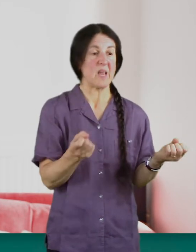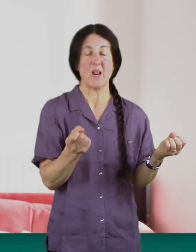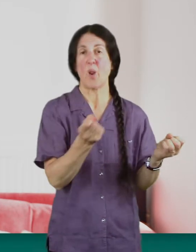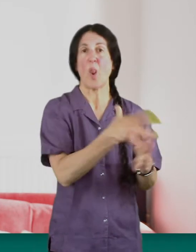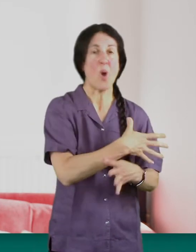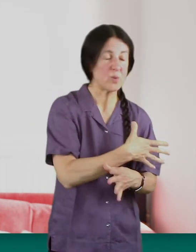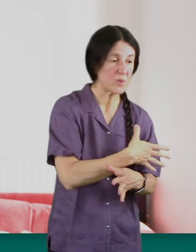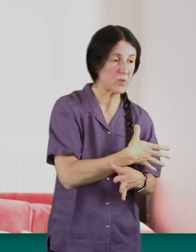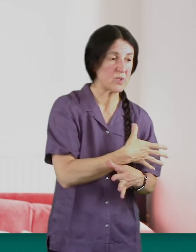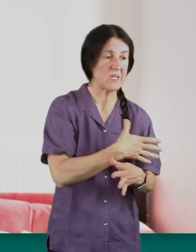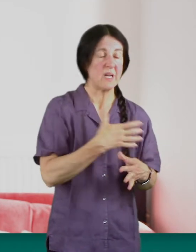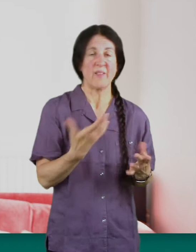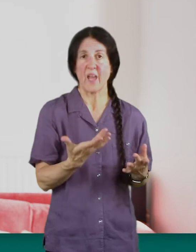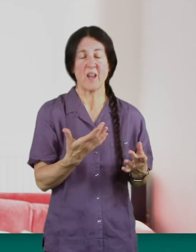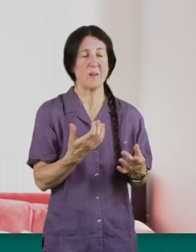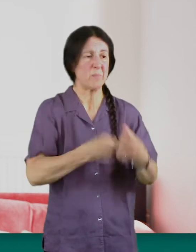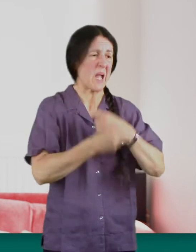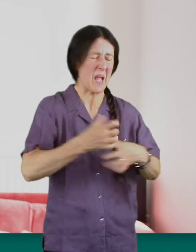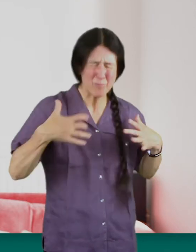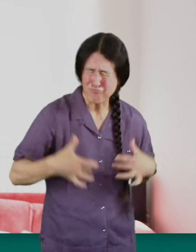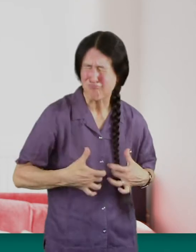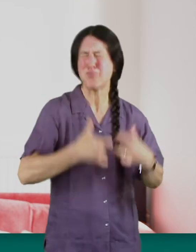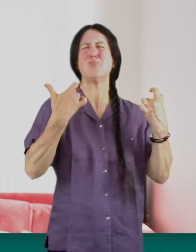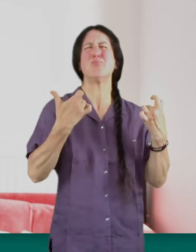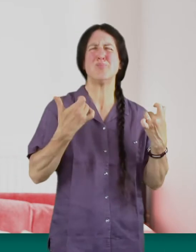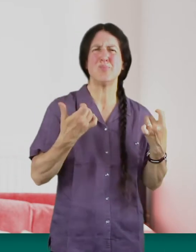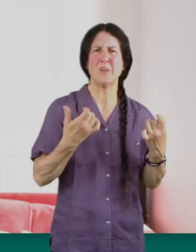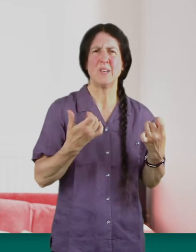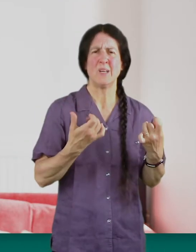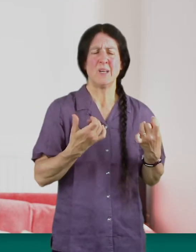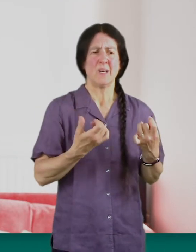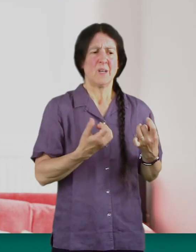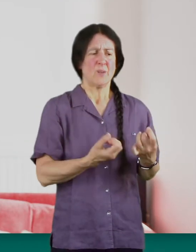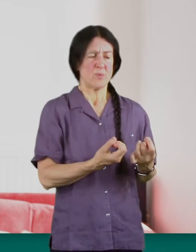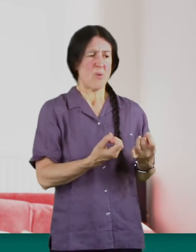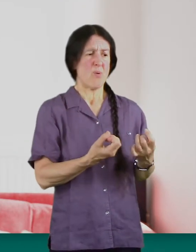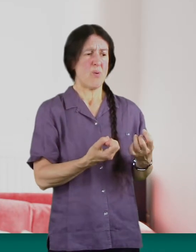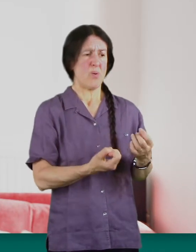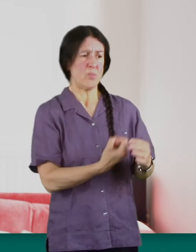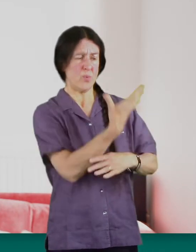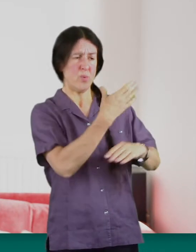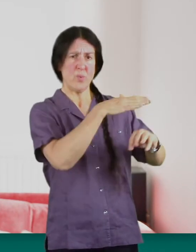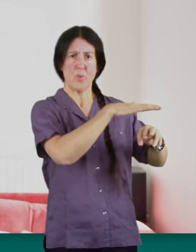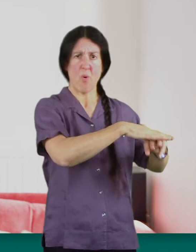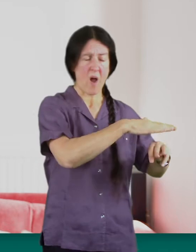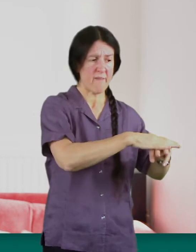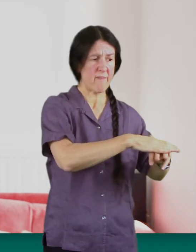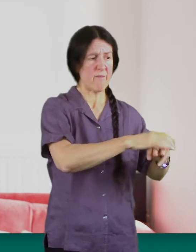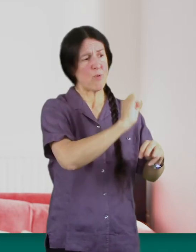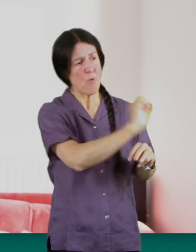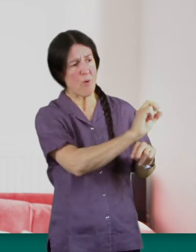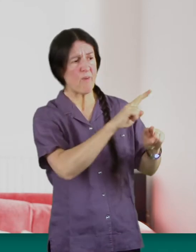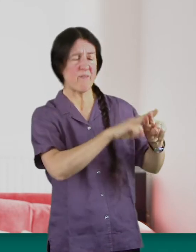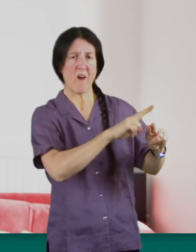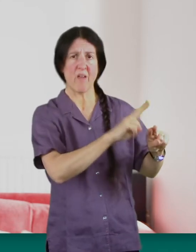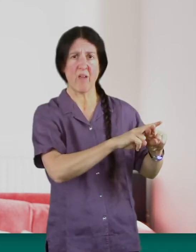father-in-law thinks that he hates his daughter. The father-in-law thinks that Samson hates his new wife so much that he gives her away